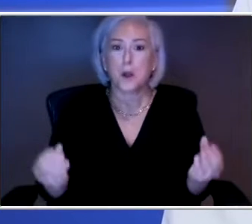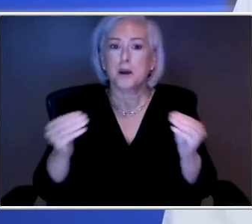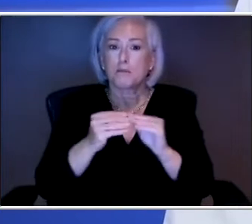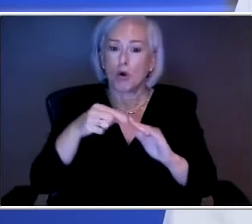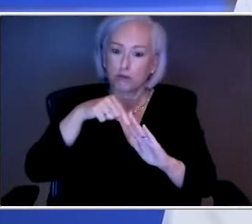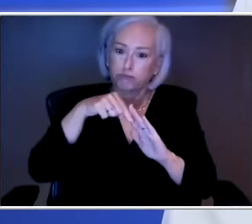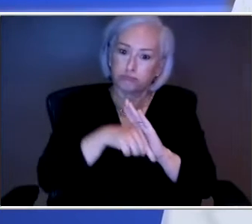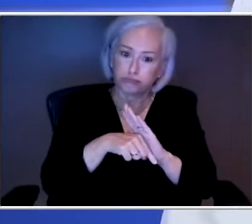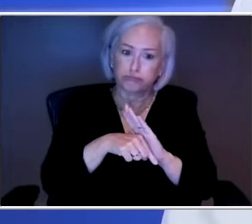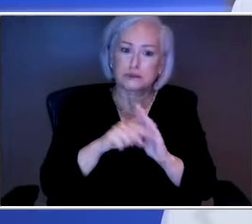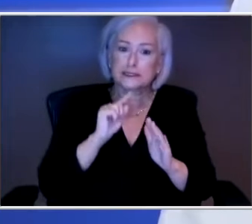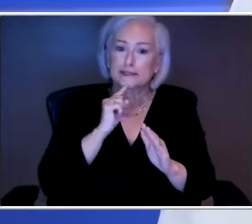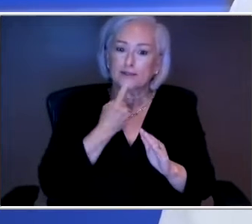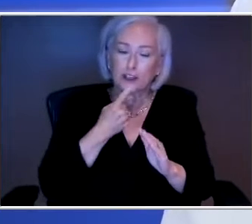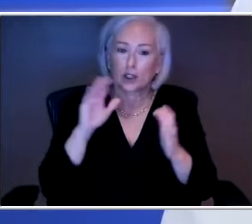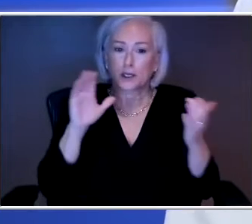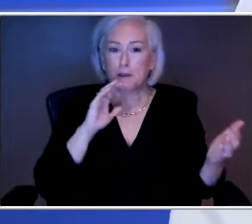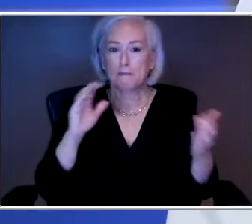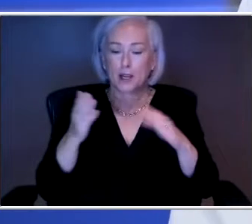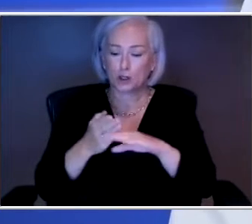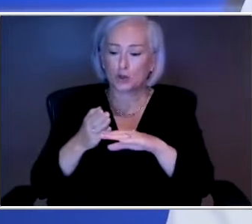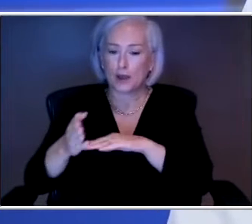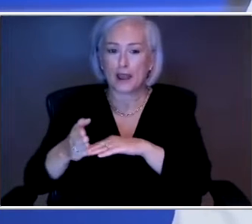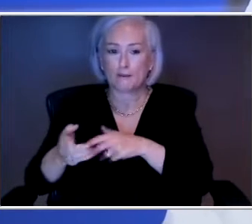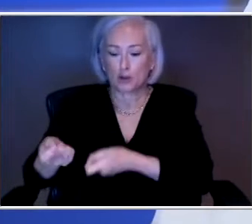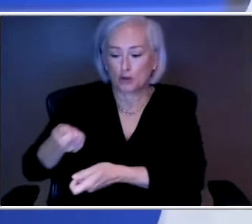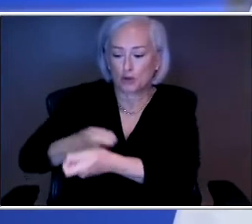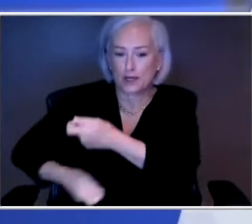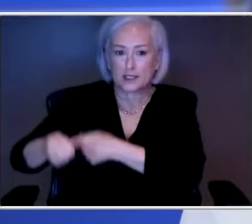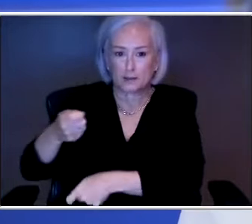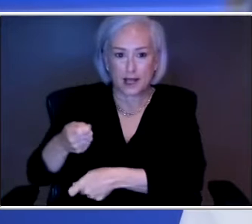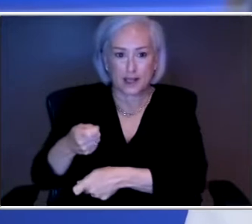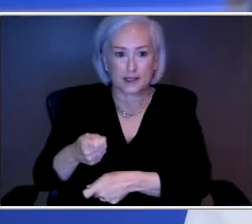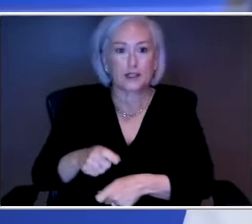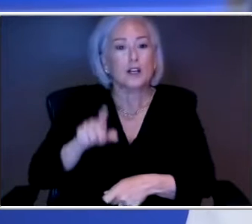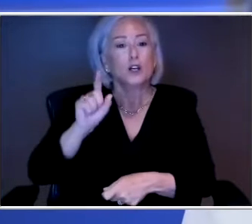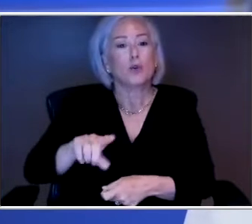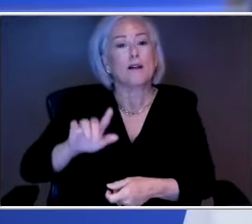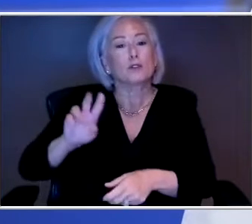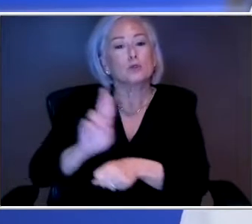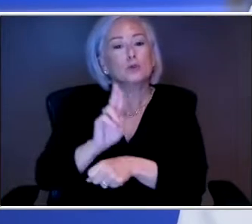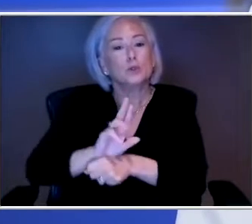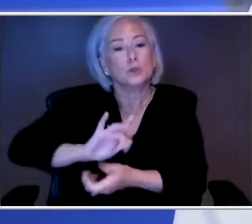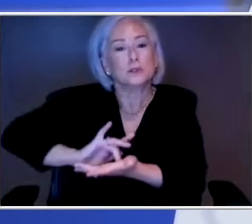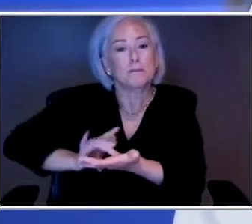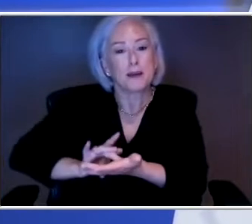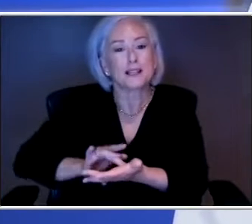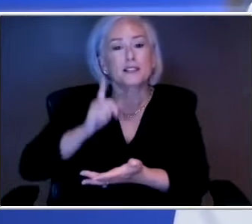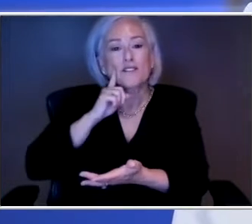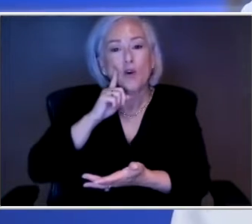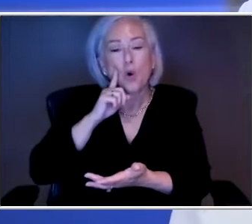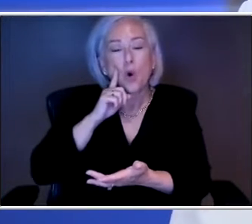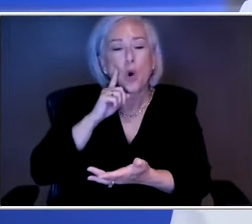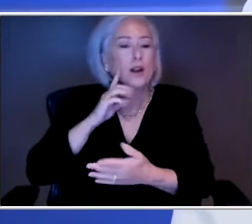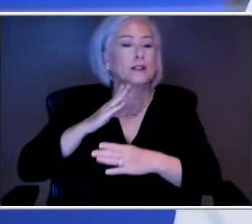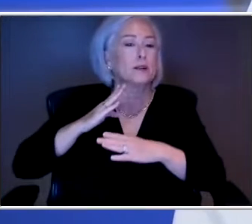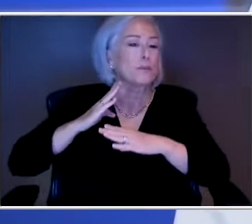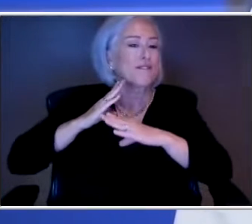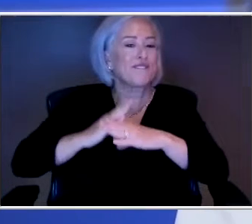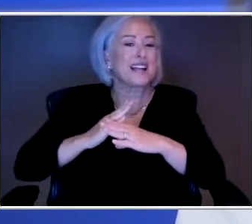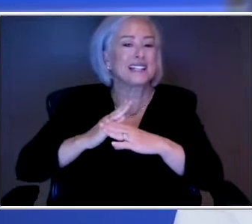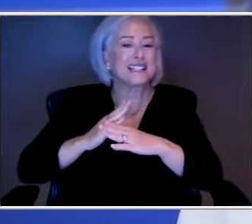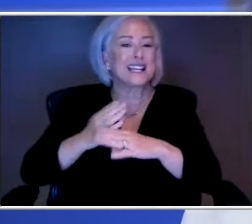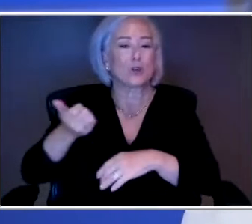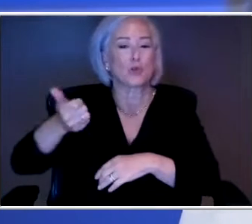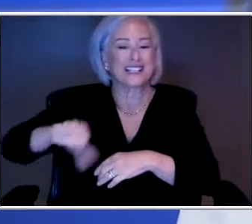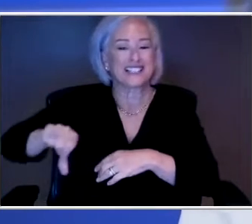he's on specialized medications, anti-rejection drugs, and they're really high in the beginning because the chance of rejection is very highest in the first 6